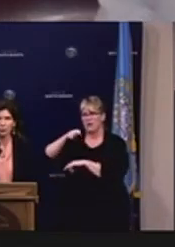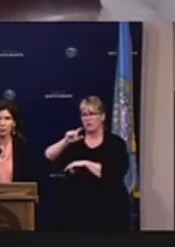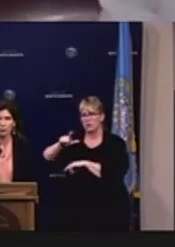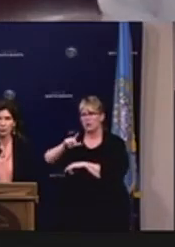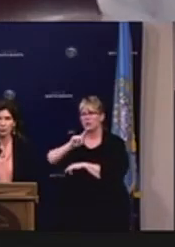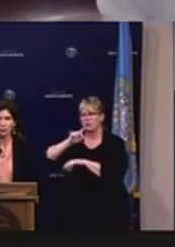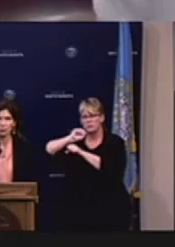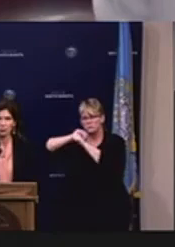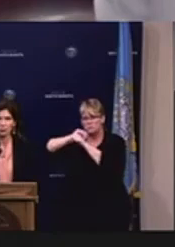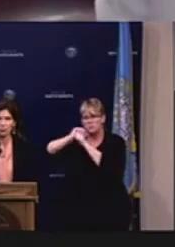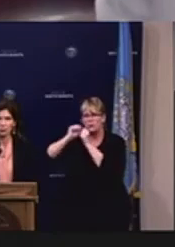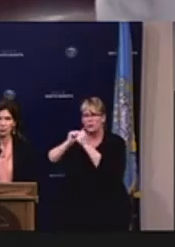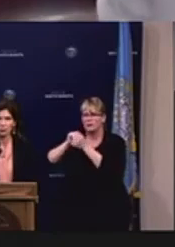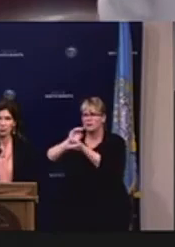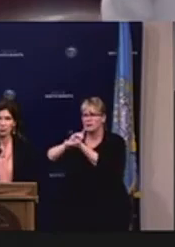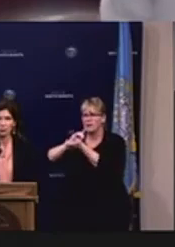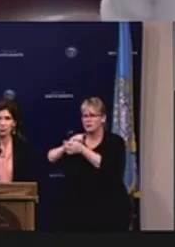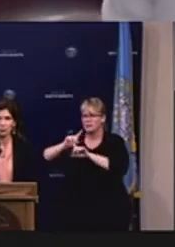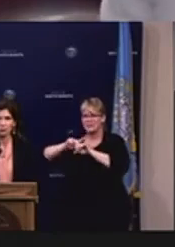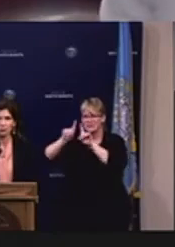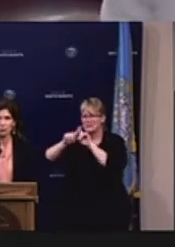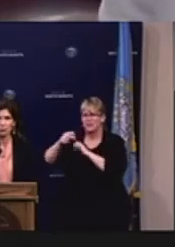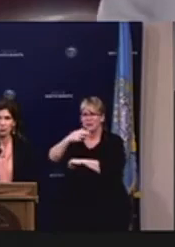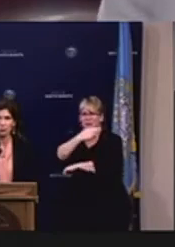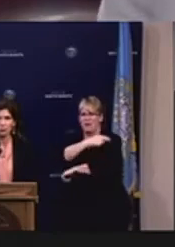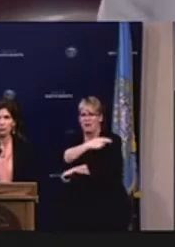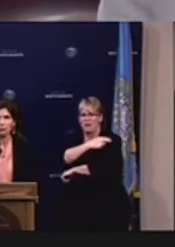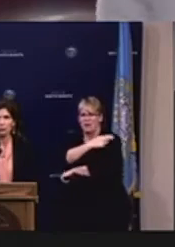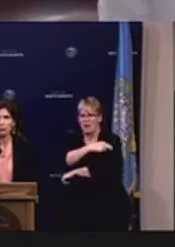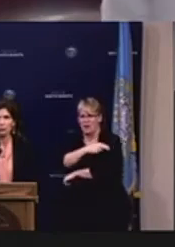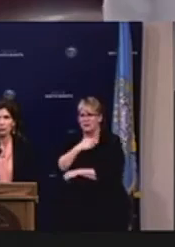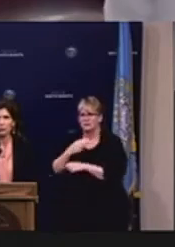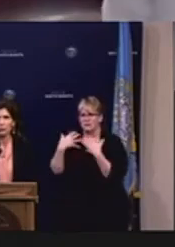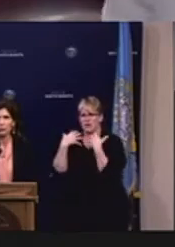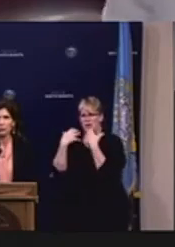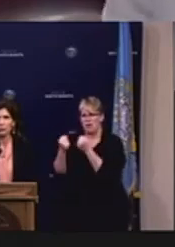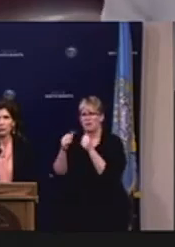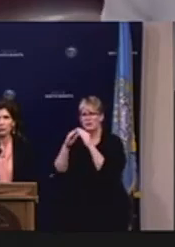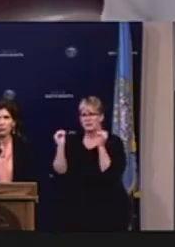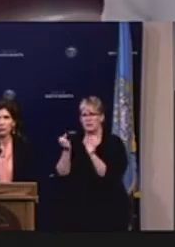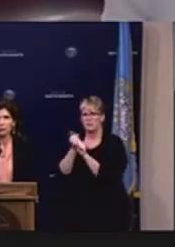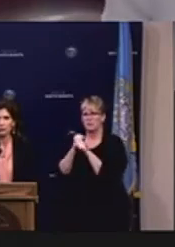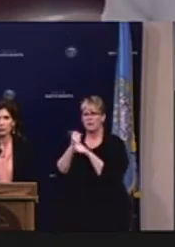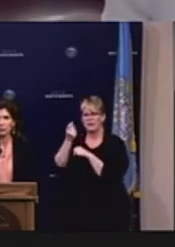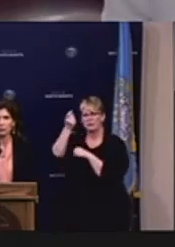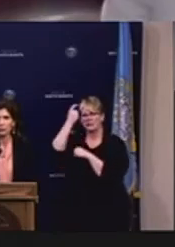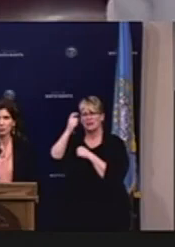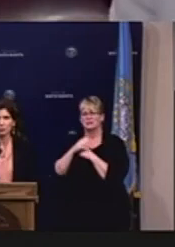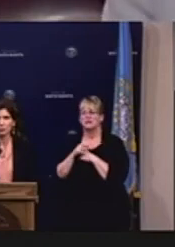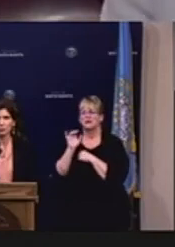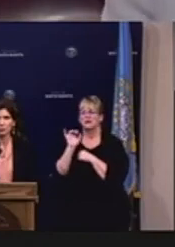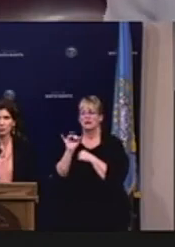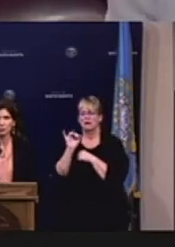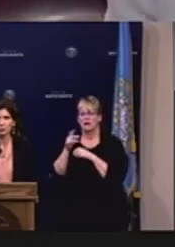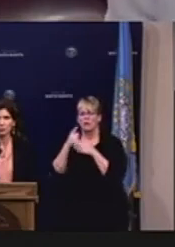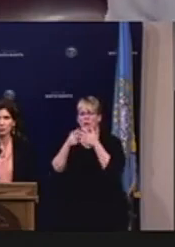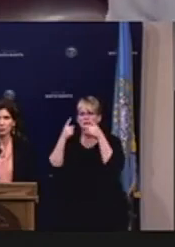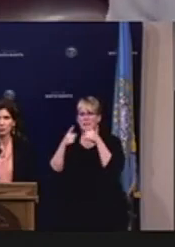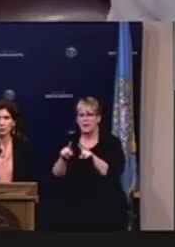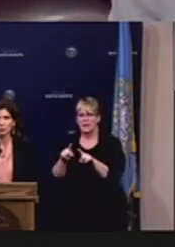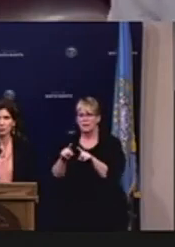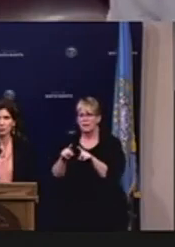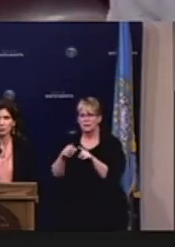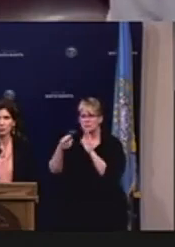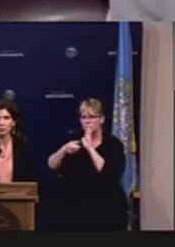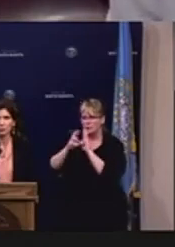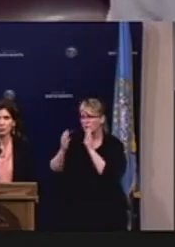with the physicians at the different health systems to come up with what makes the most sense. Looking at other clinical trials that are happening, looking at the new data